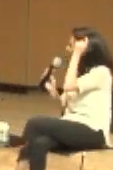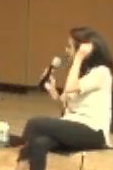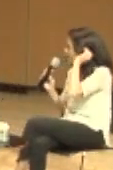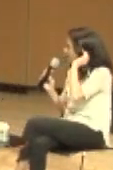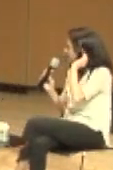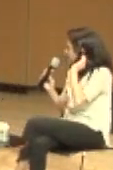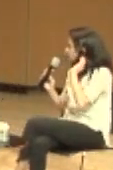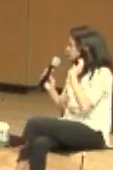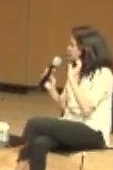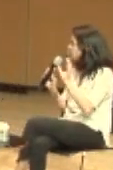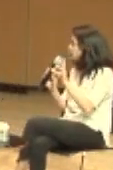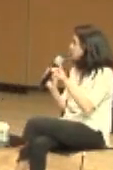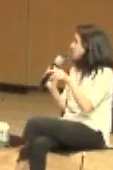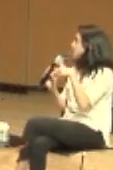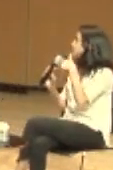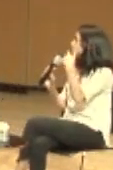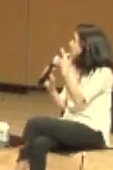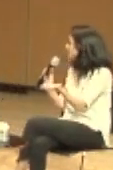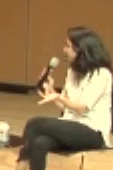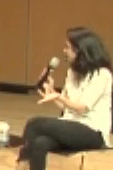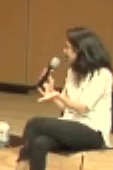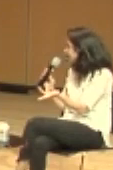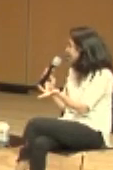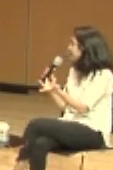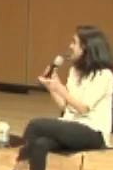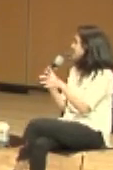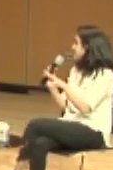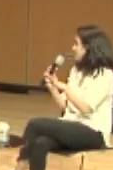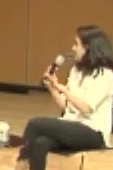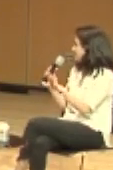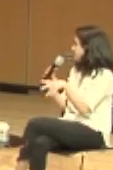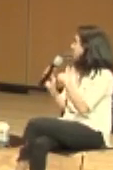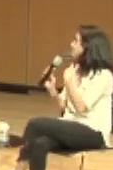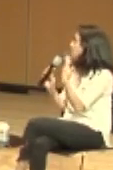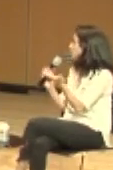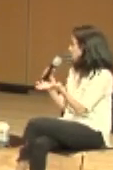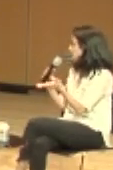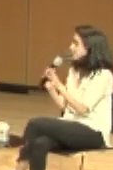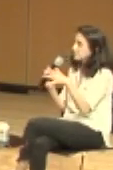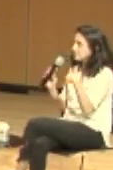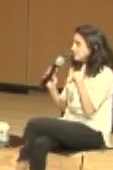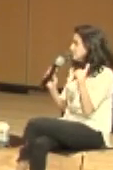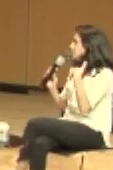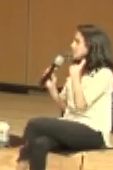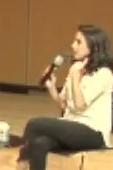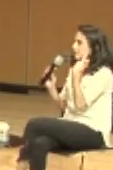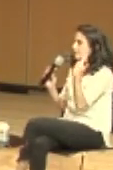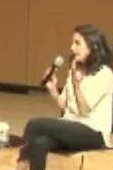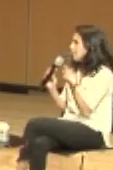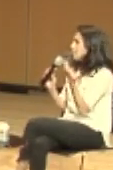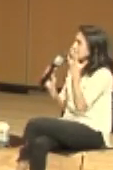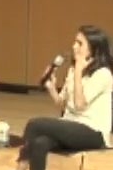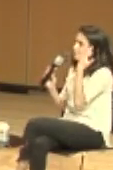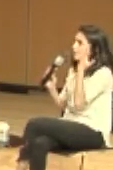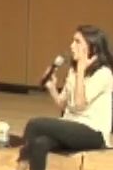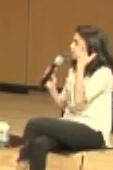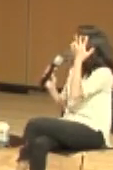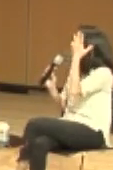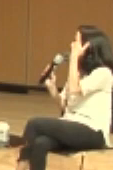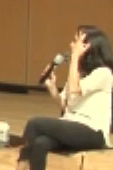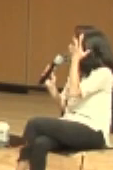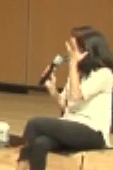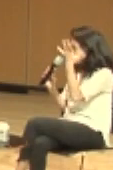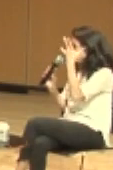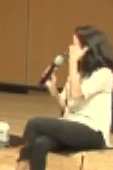for that comic relief because you're worried that it's going to tip over into the uh or the